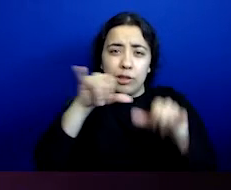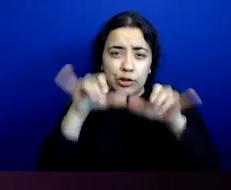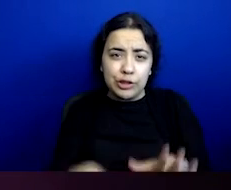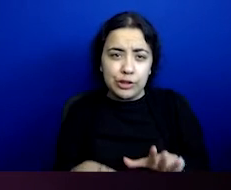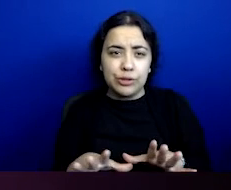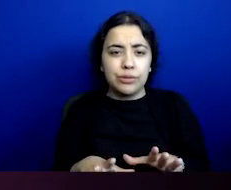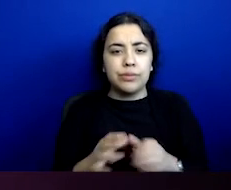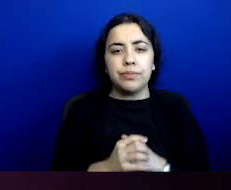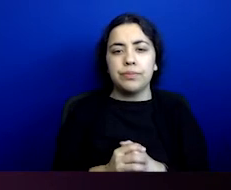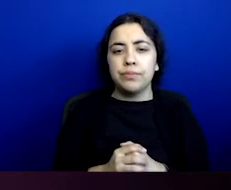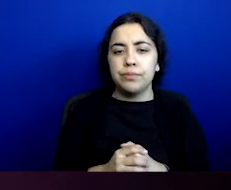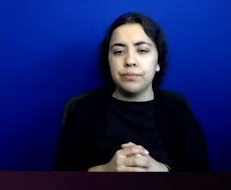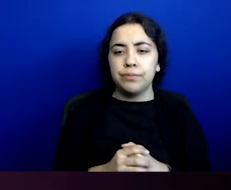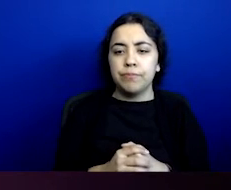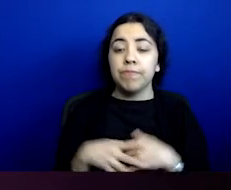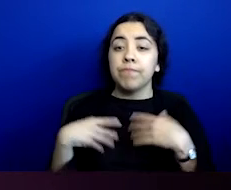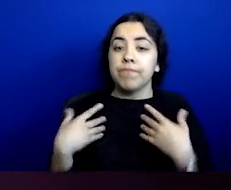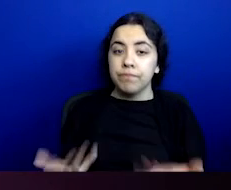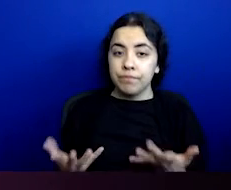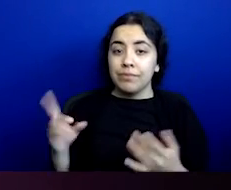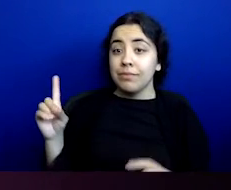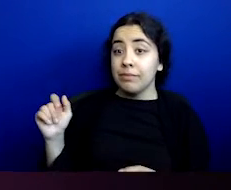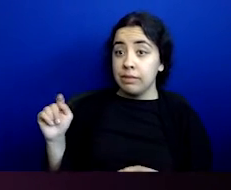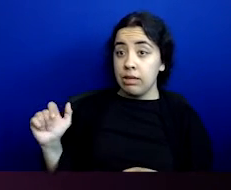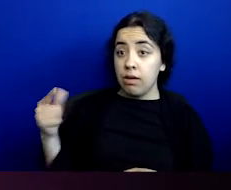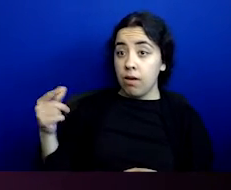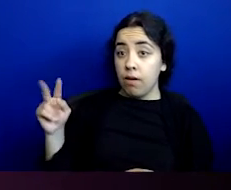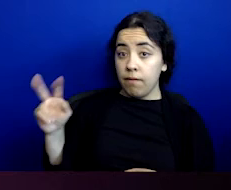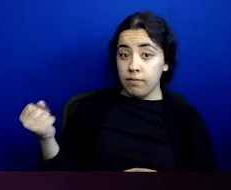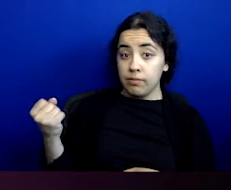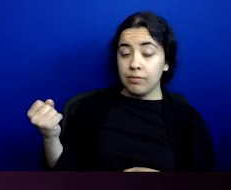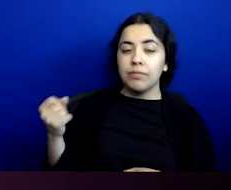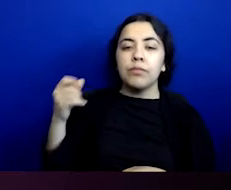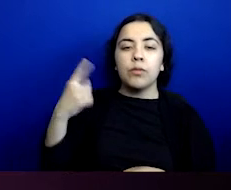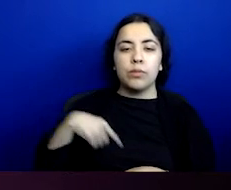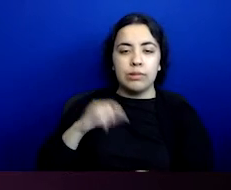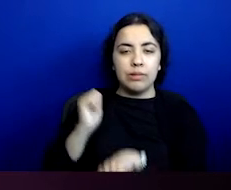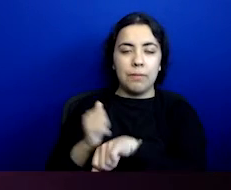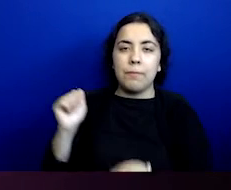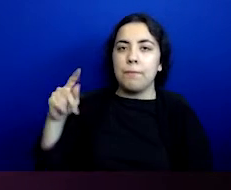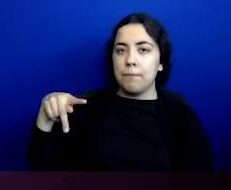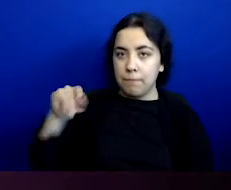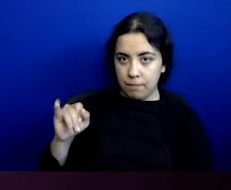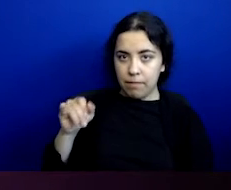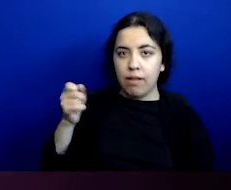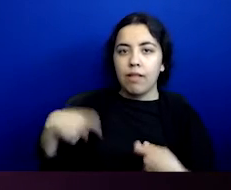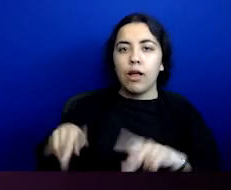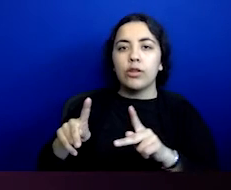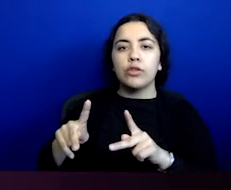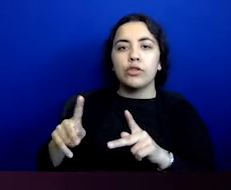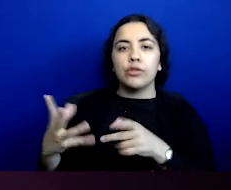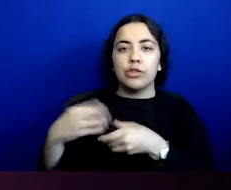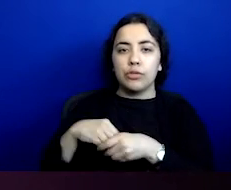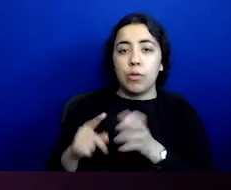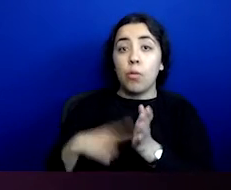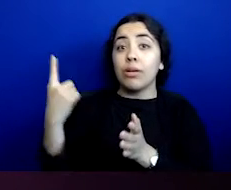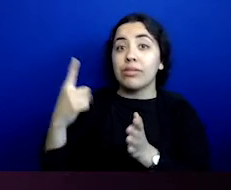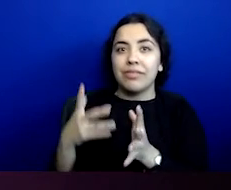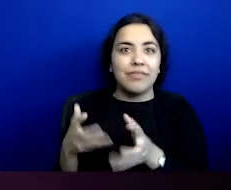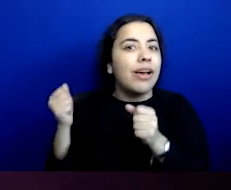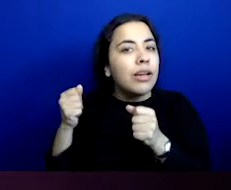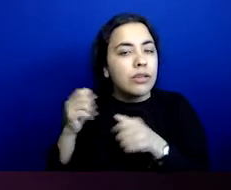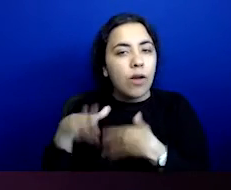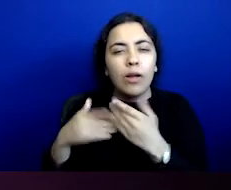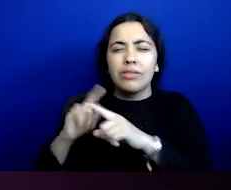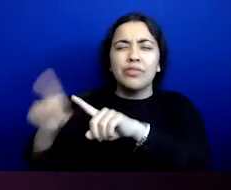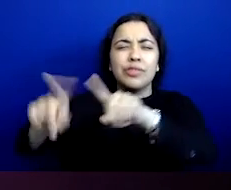with. So Govs has created an API that lets you integrate once, integrate fast to all of these